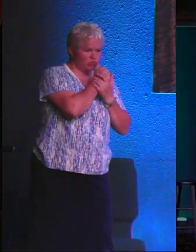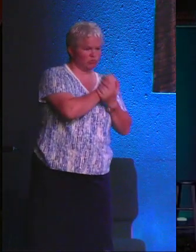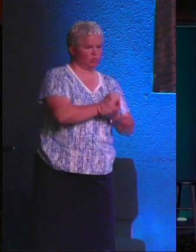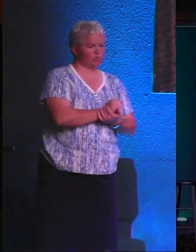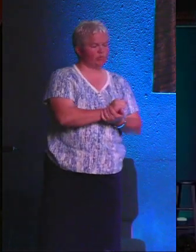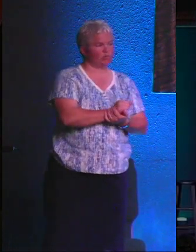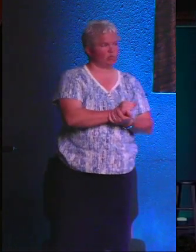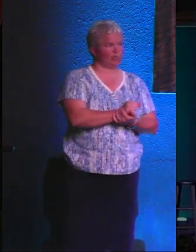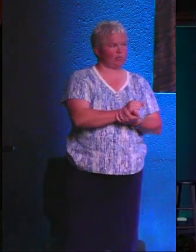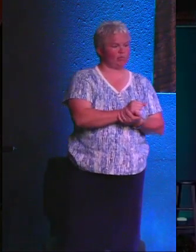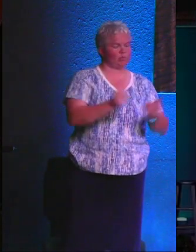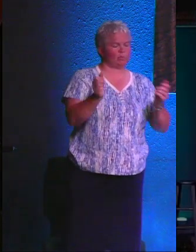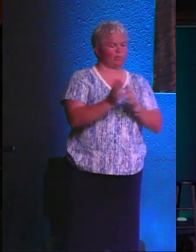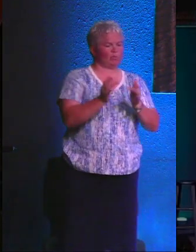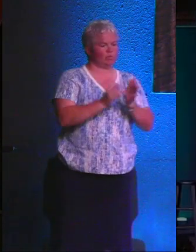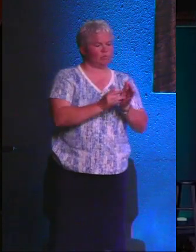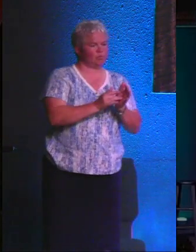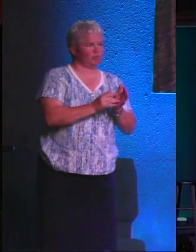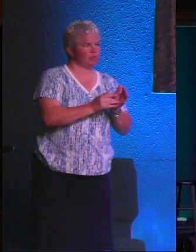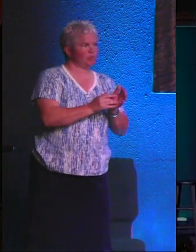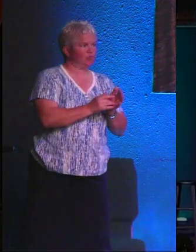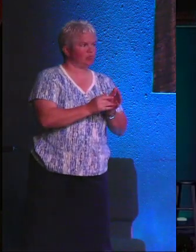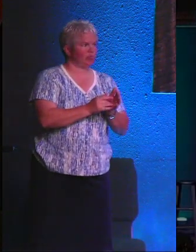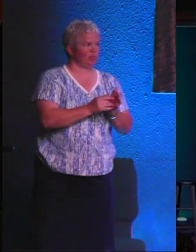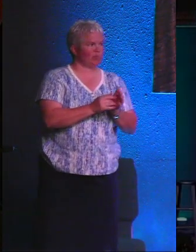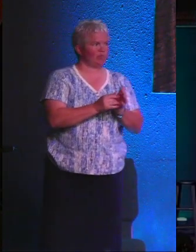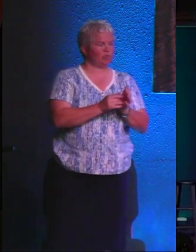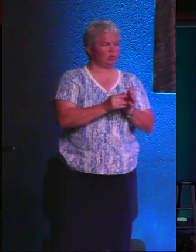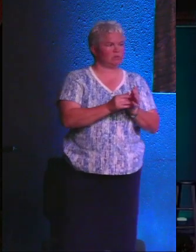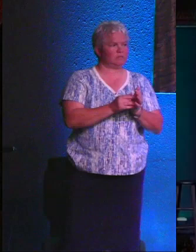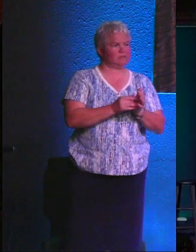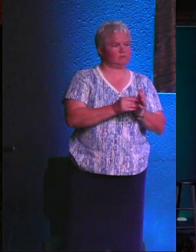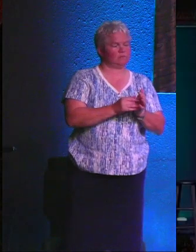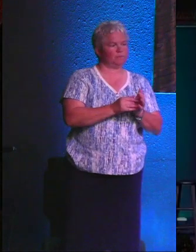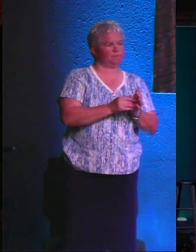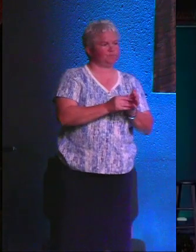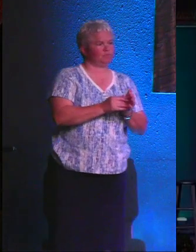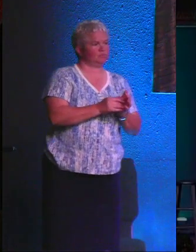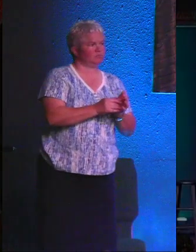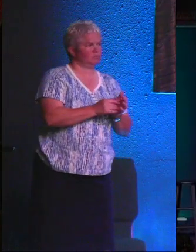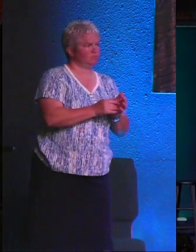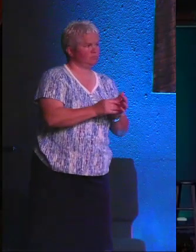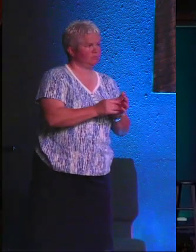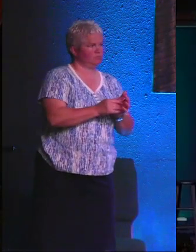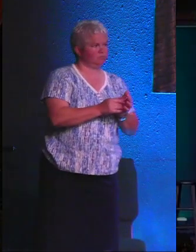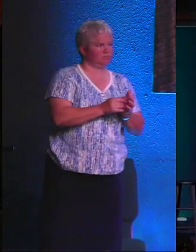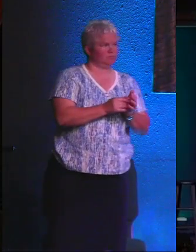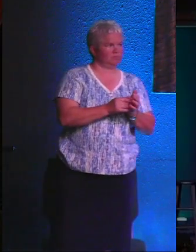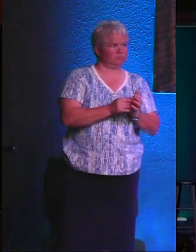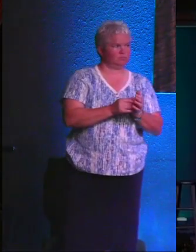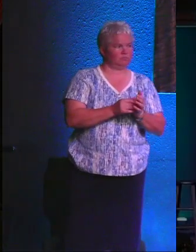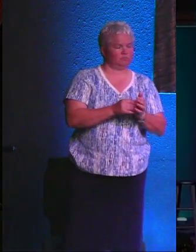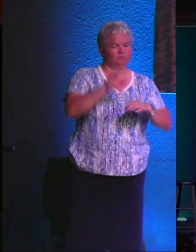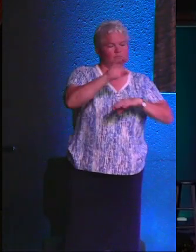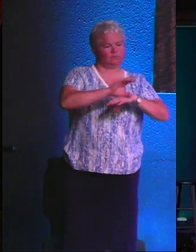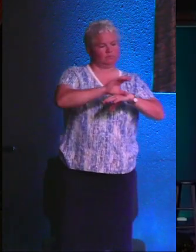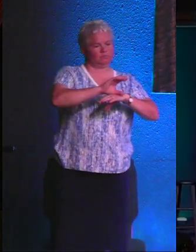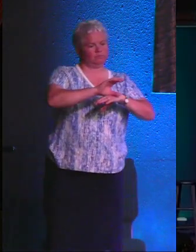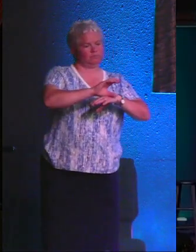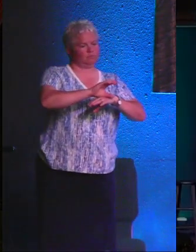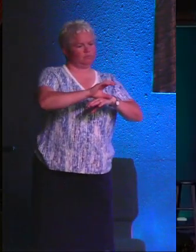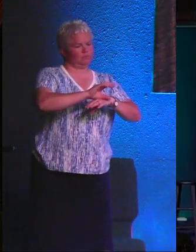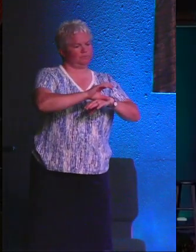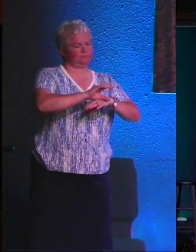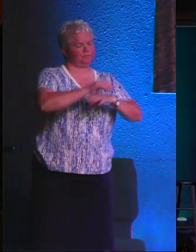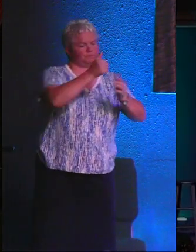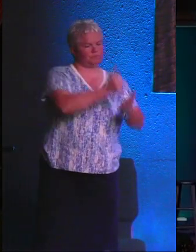each and every one of us is Jesus, number one, but also to become a member of a body of